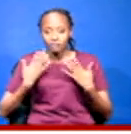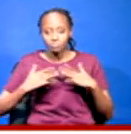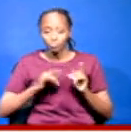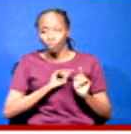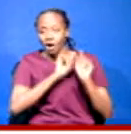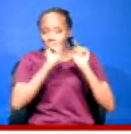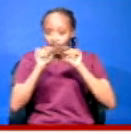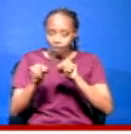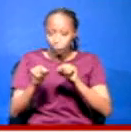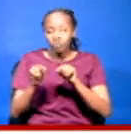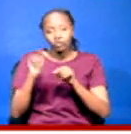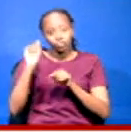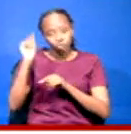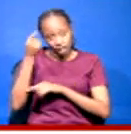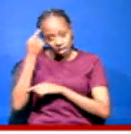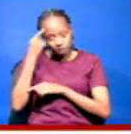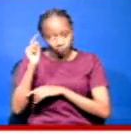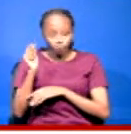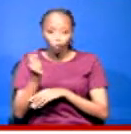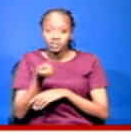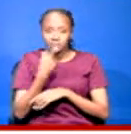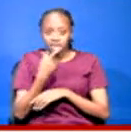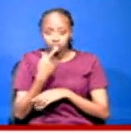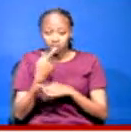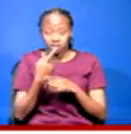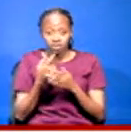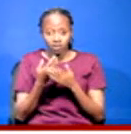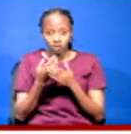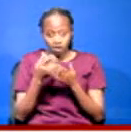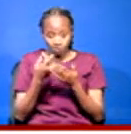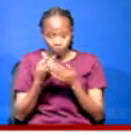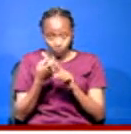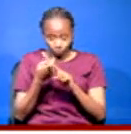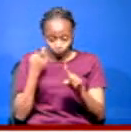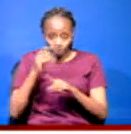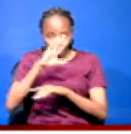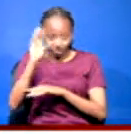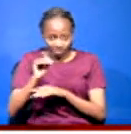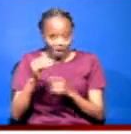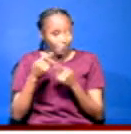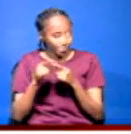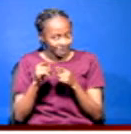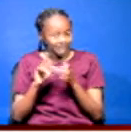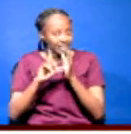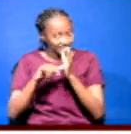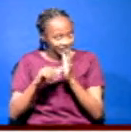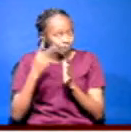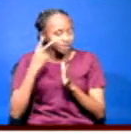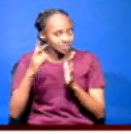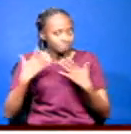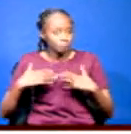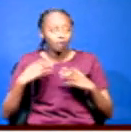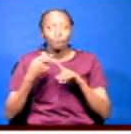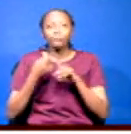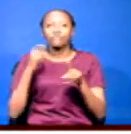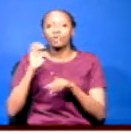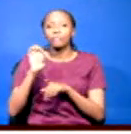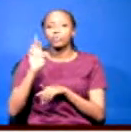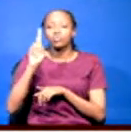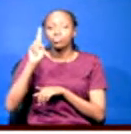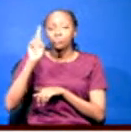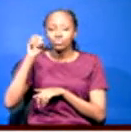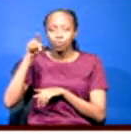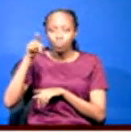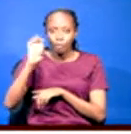treatment, initially from Africa. Moving forward, we will see people from Europe coming for treatment